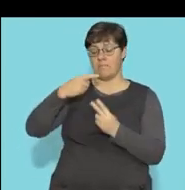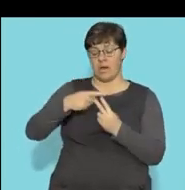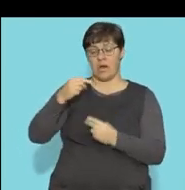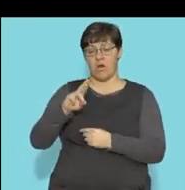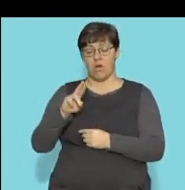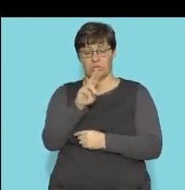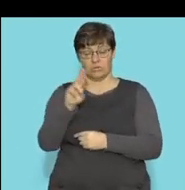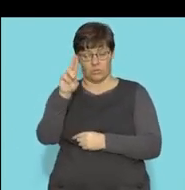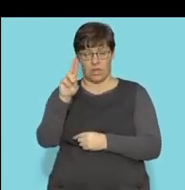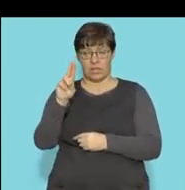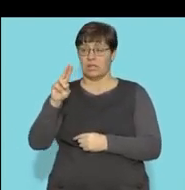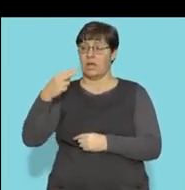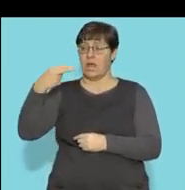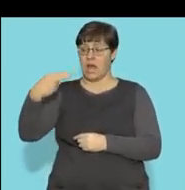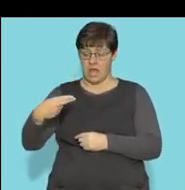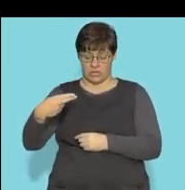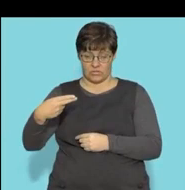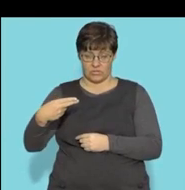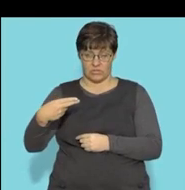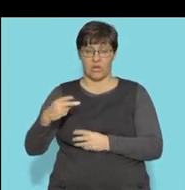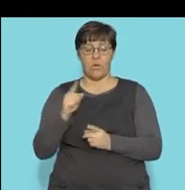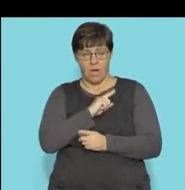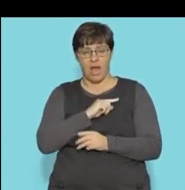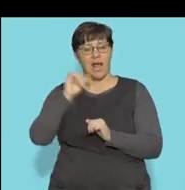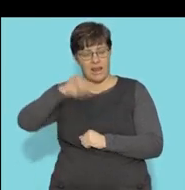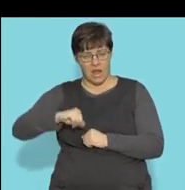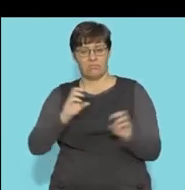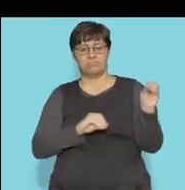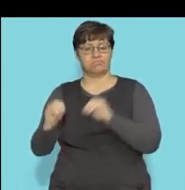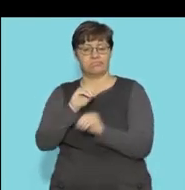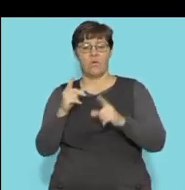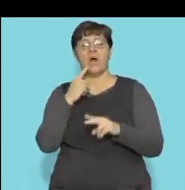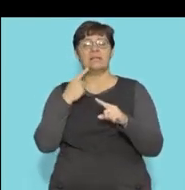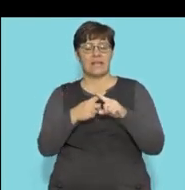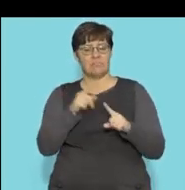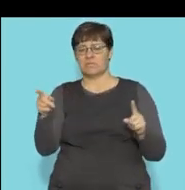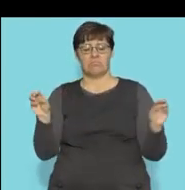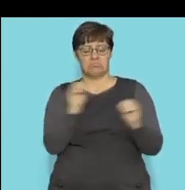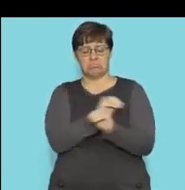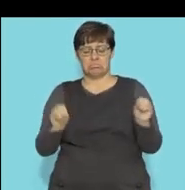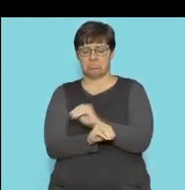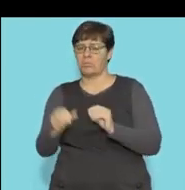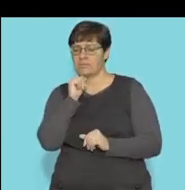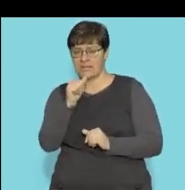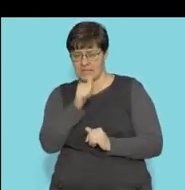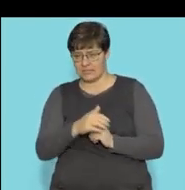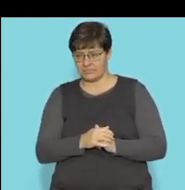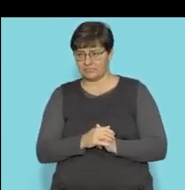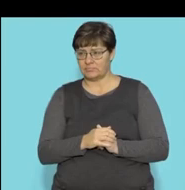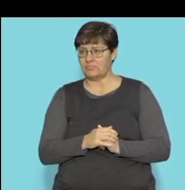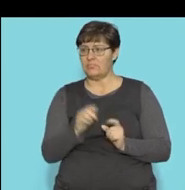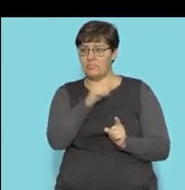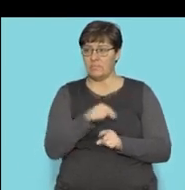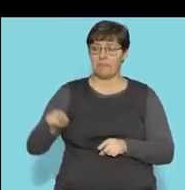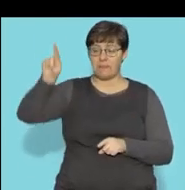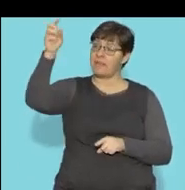r squared h in my brackets. I'm allowed to rearrange because it's multiplication, so the order doesn't matter. But